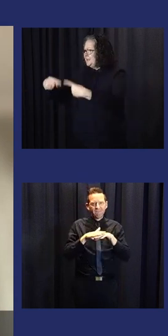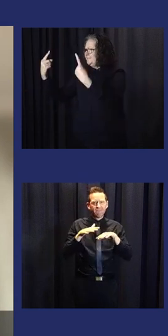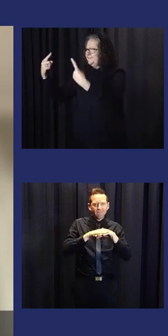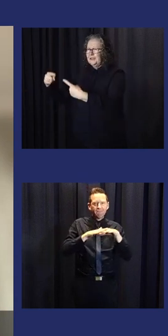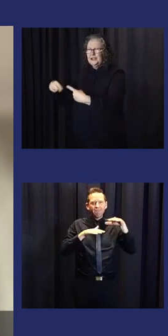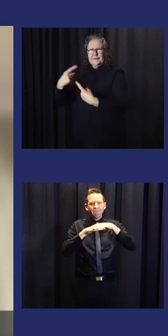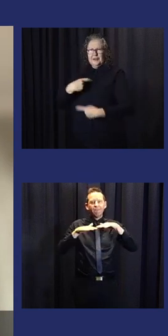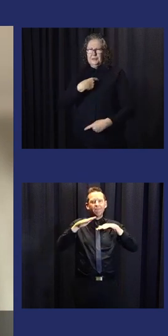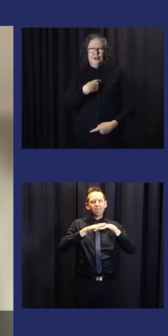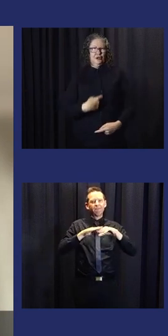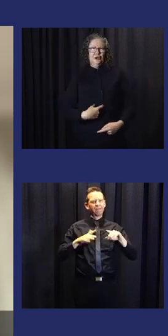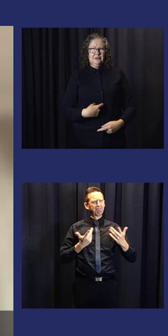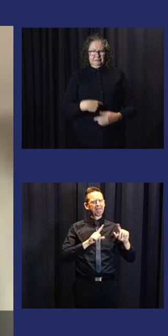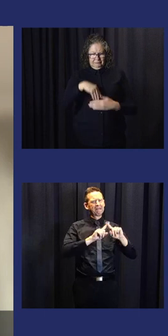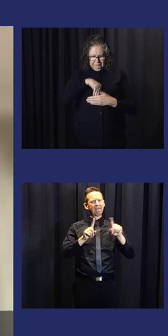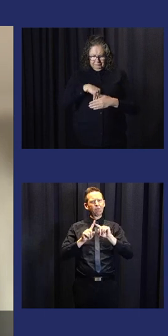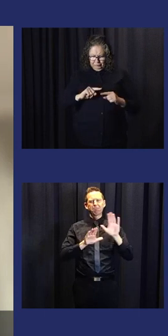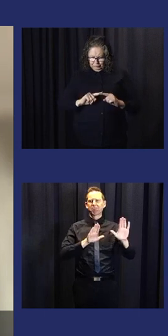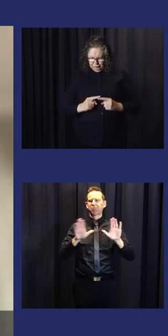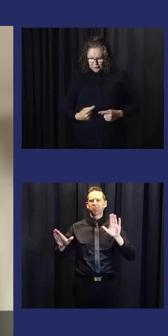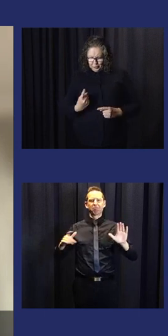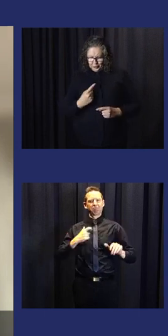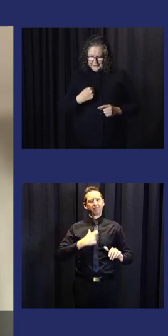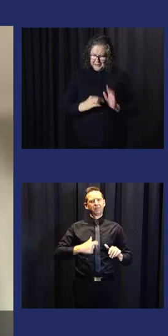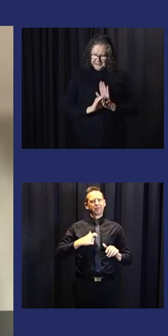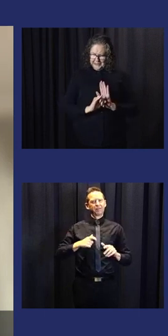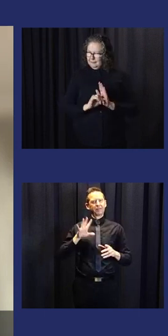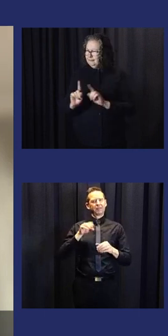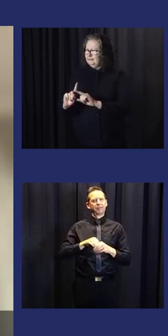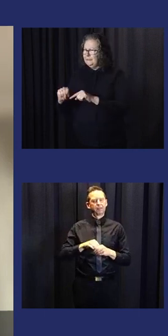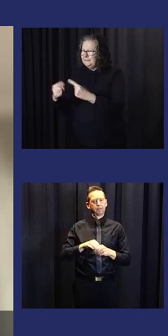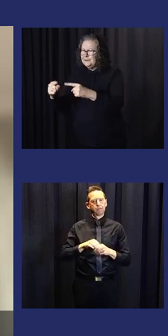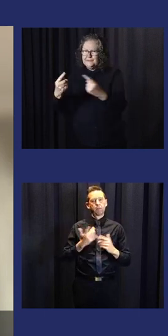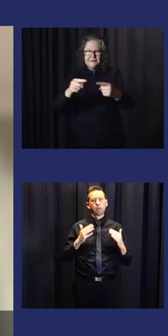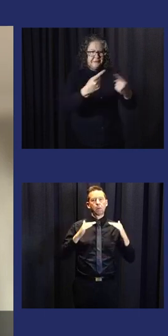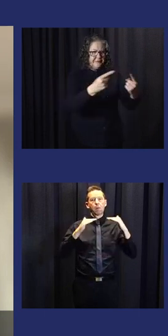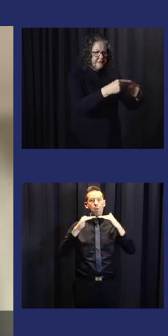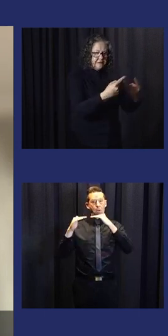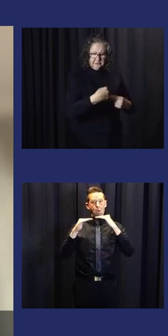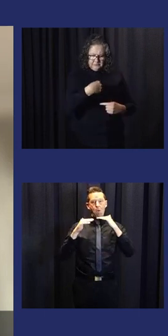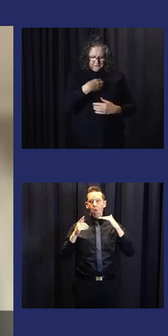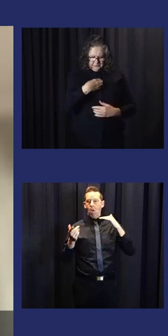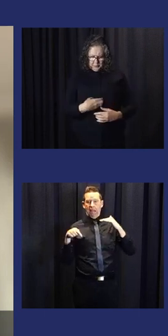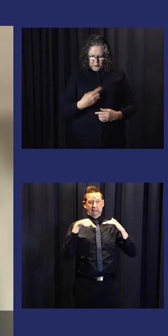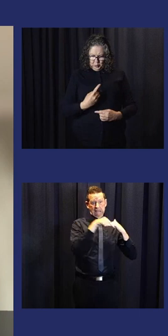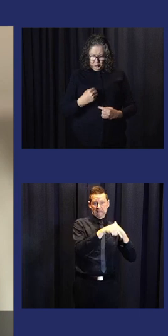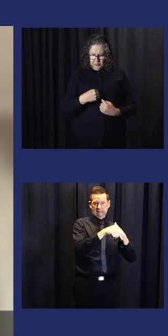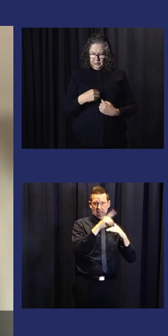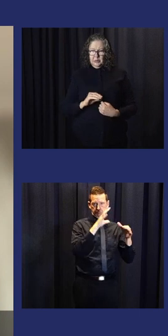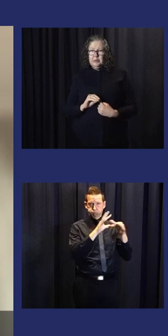identities, and those identities will have a more prominent role in any given